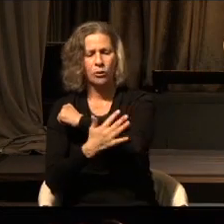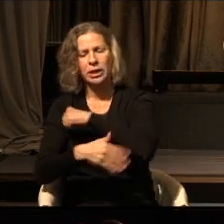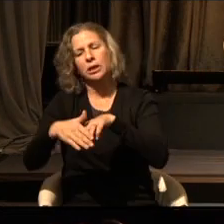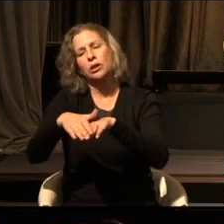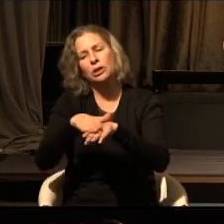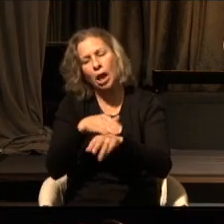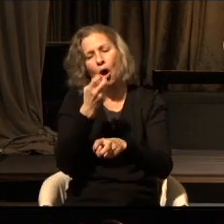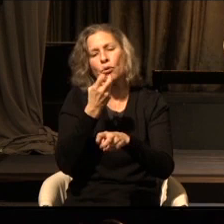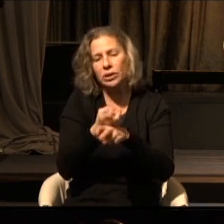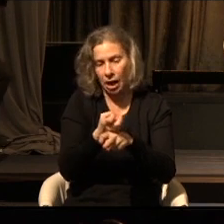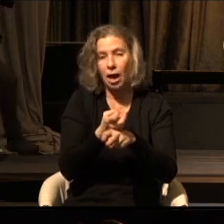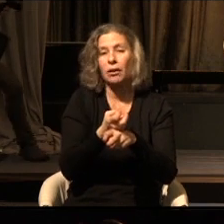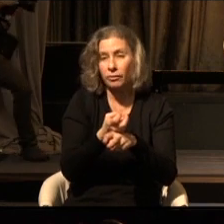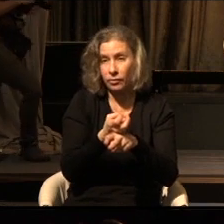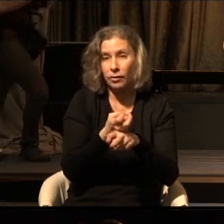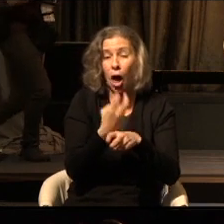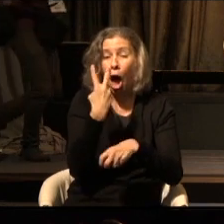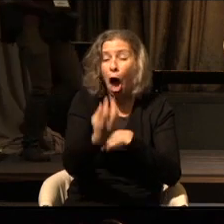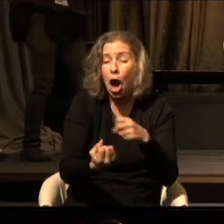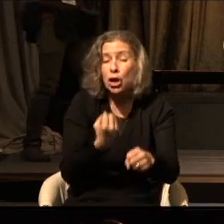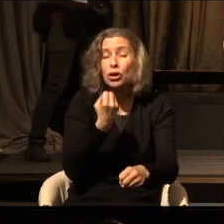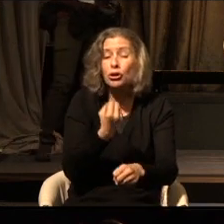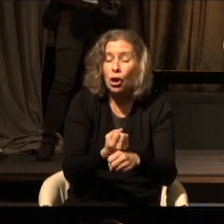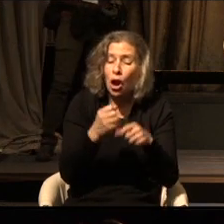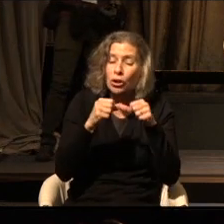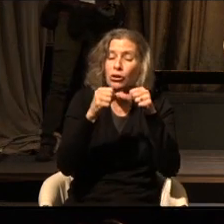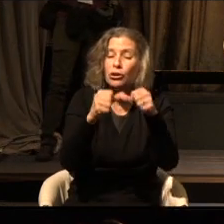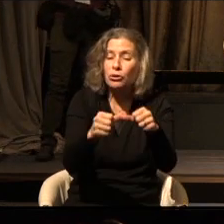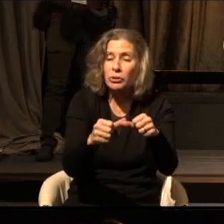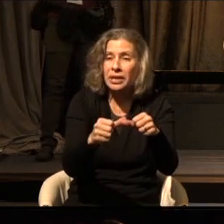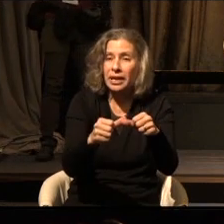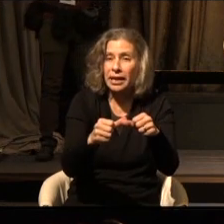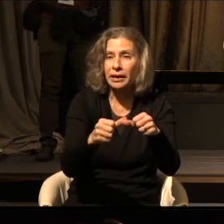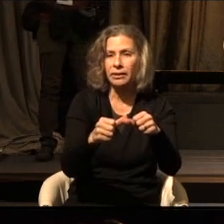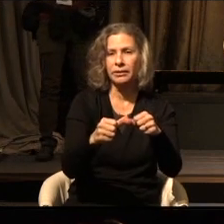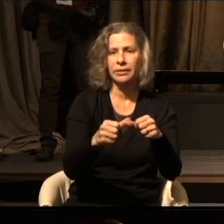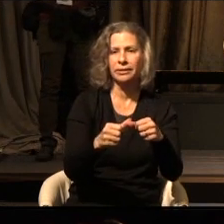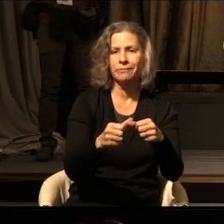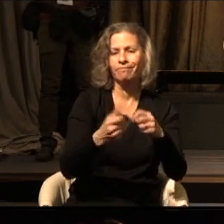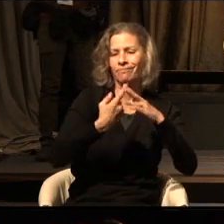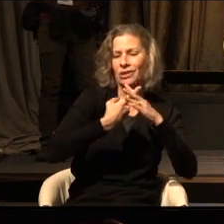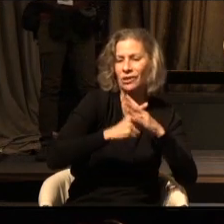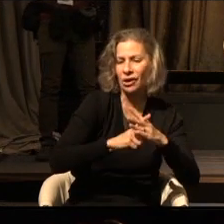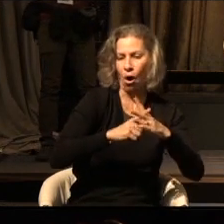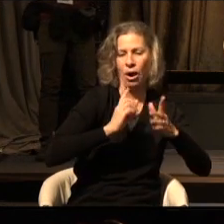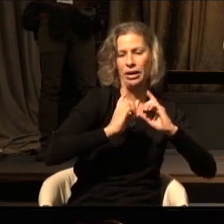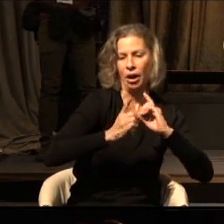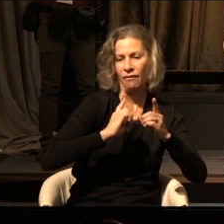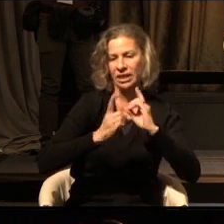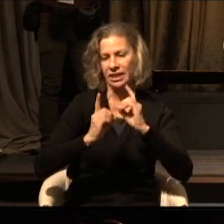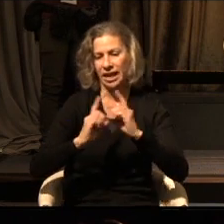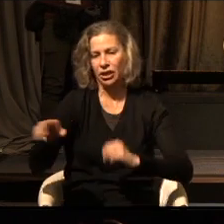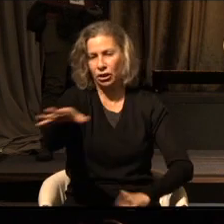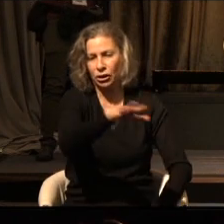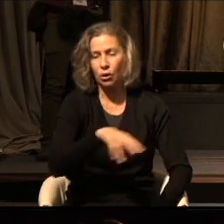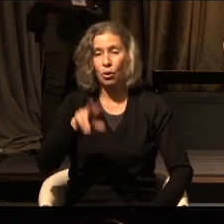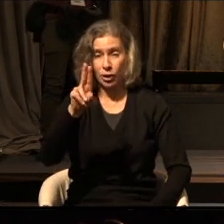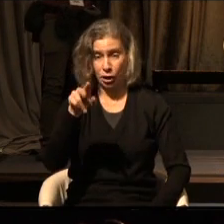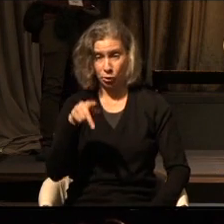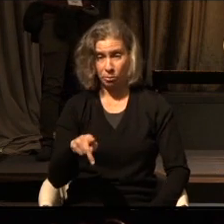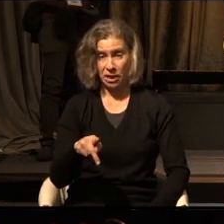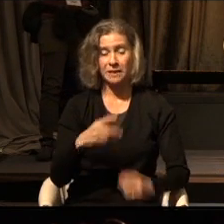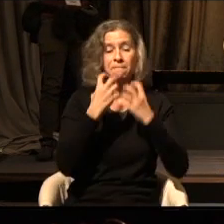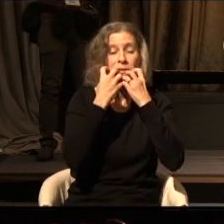conversations complete, we will take the next 2 years to continue to facilitate conversations throughout the rest of the UP. Our work to foster